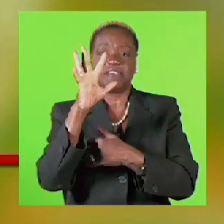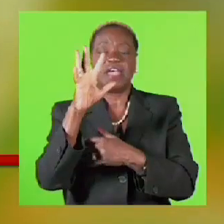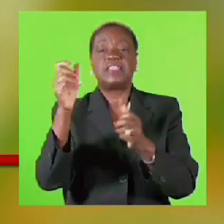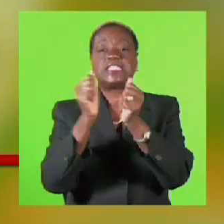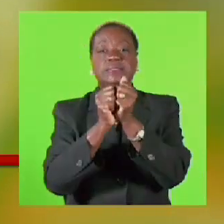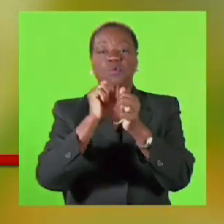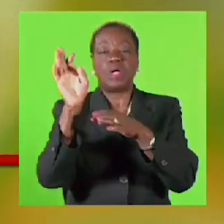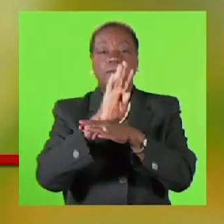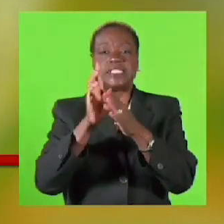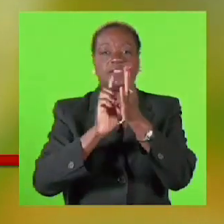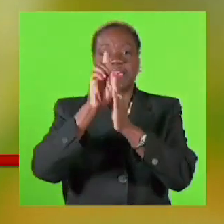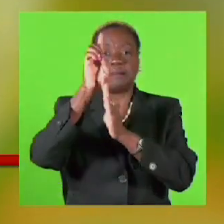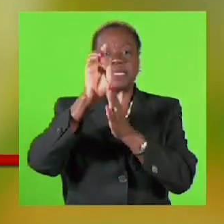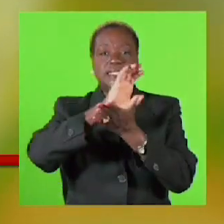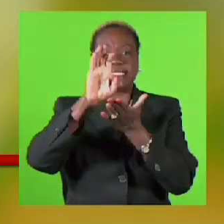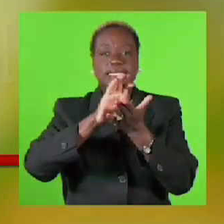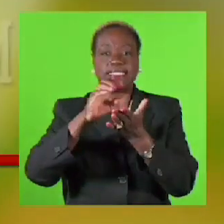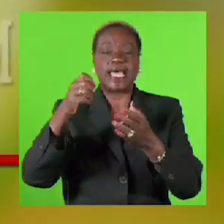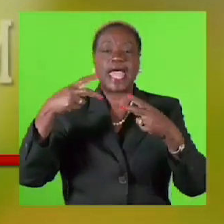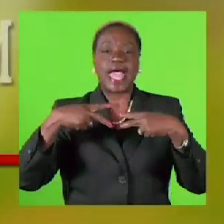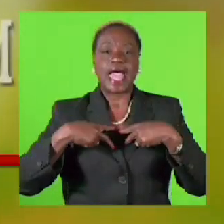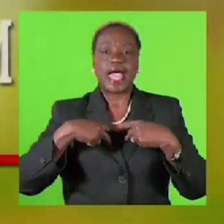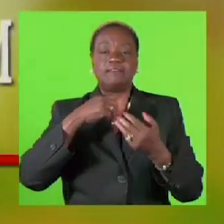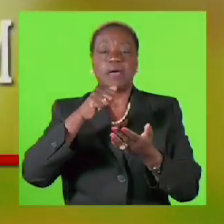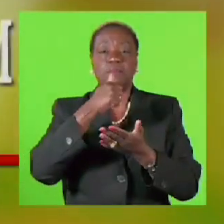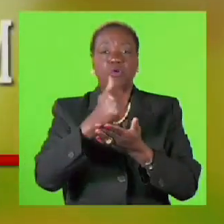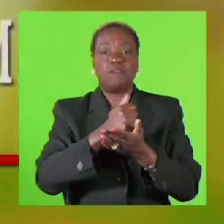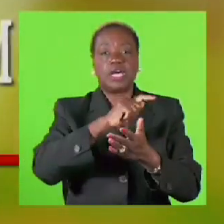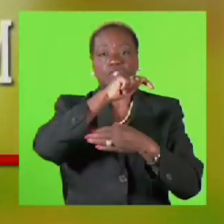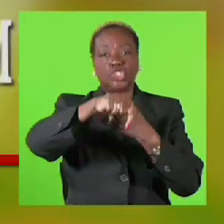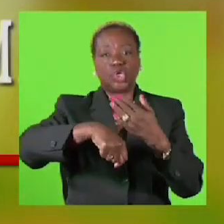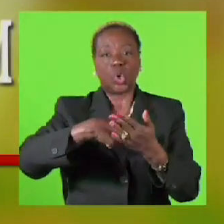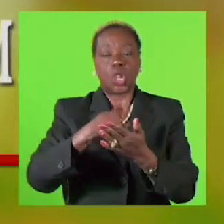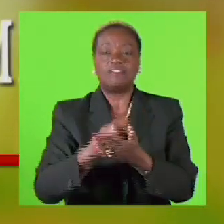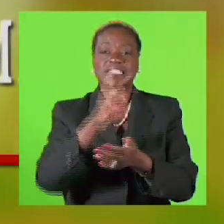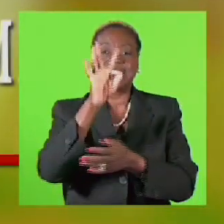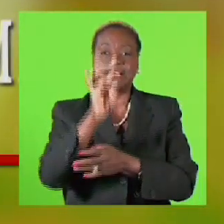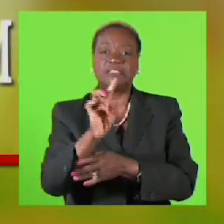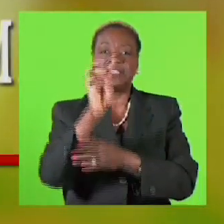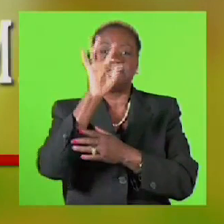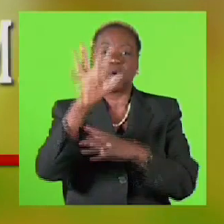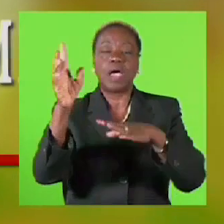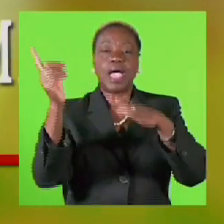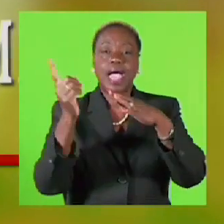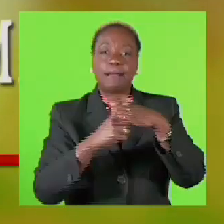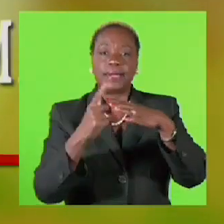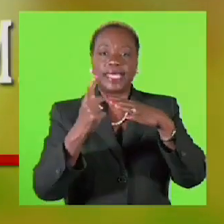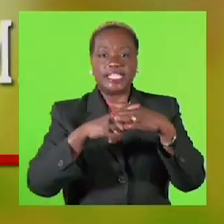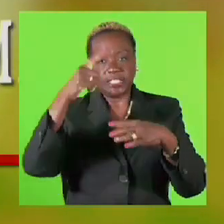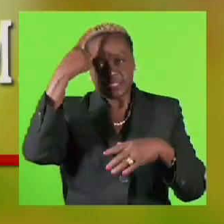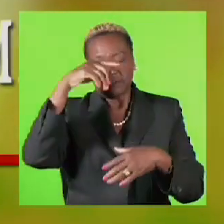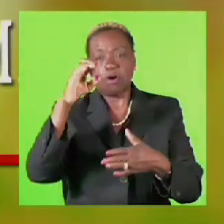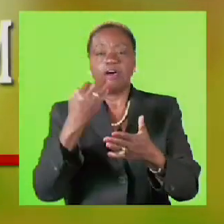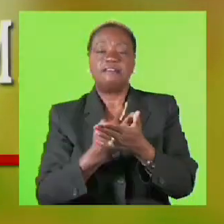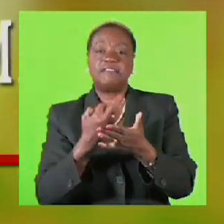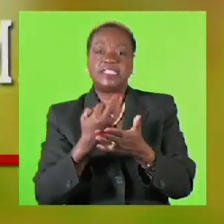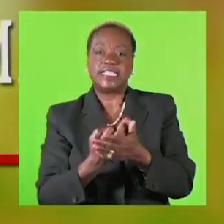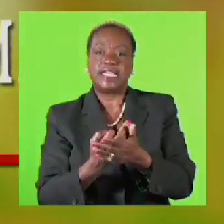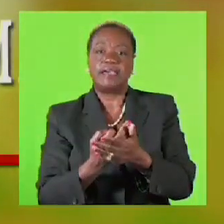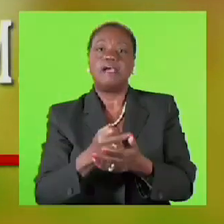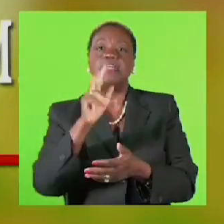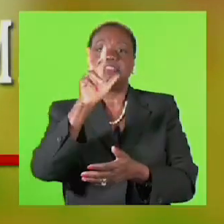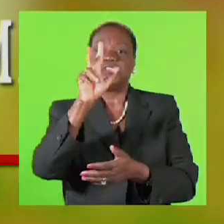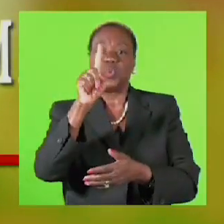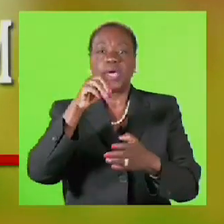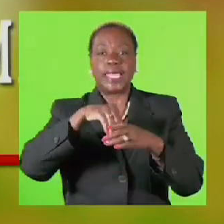74 applications for funding, 31 in Abaco and 43 in Grand